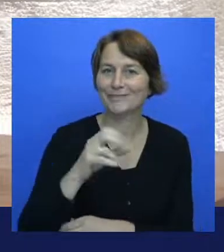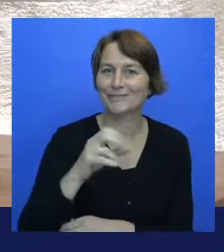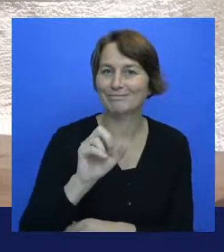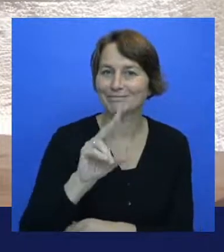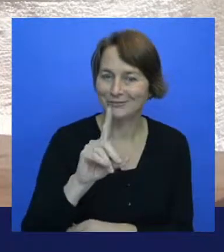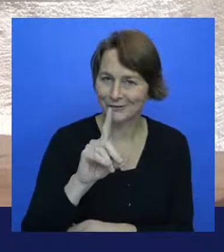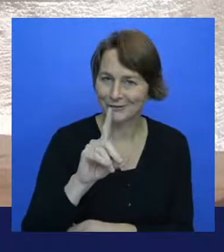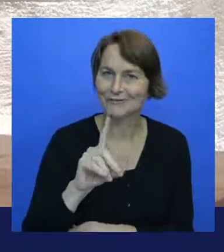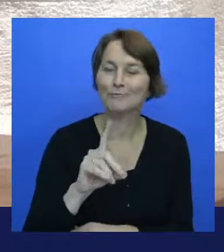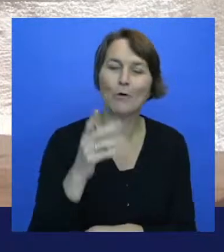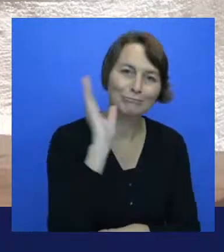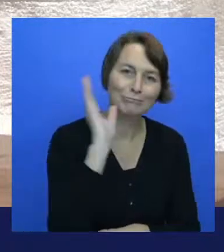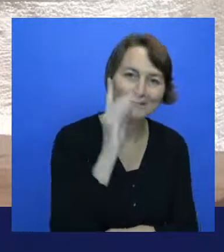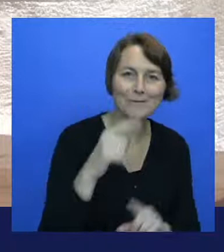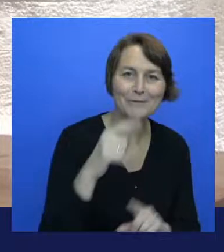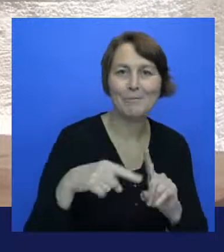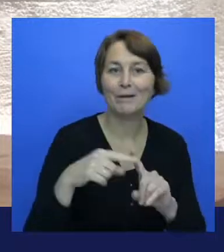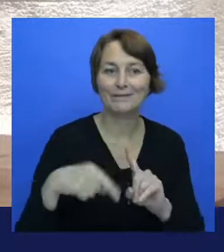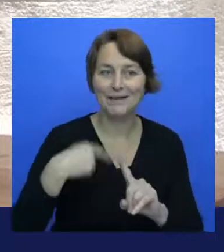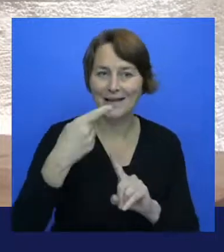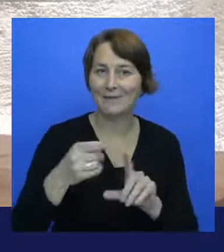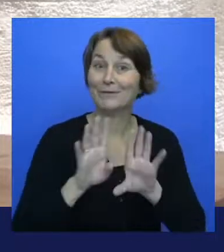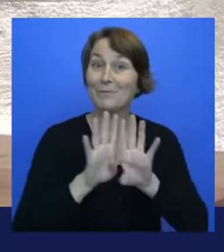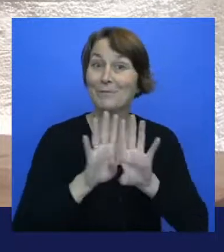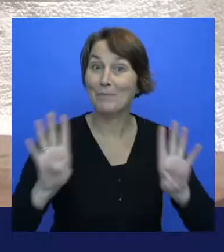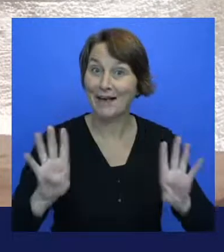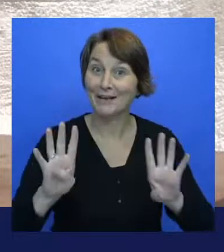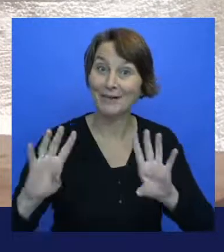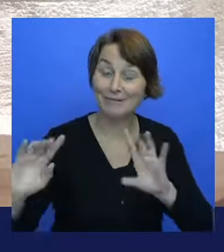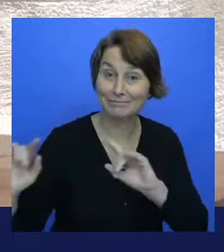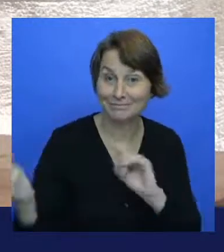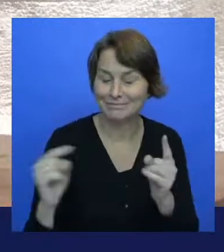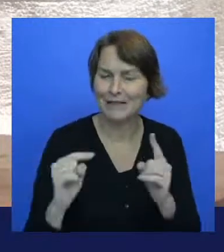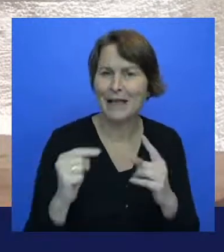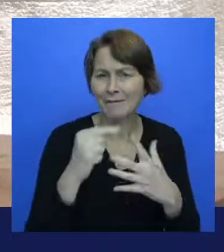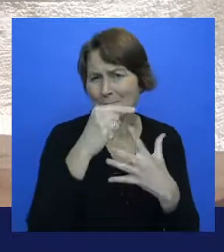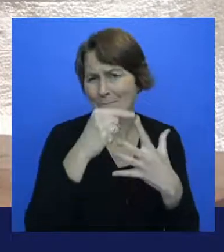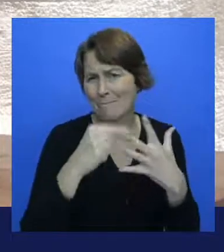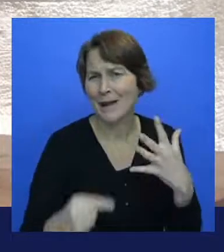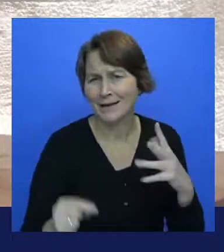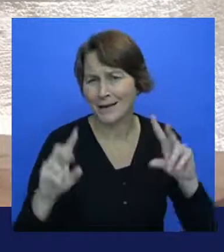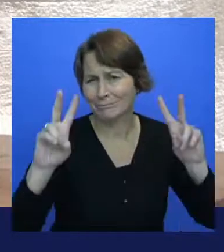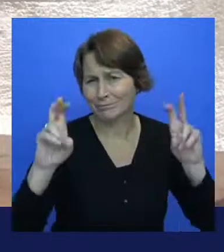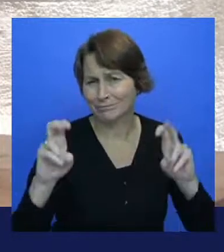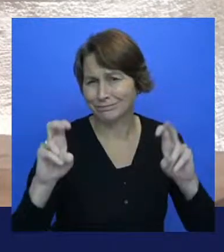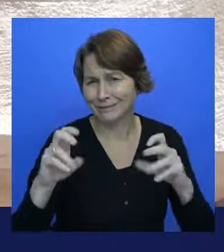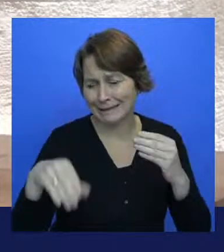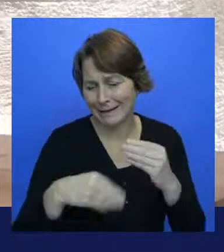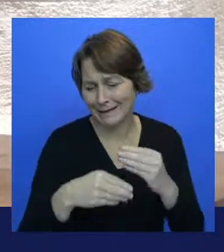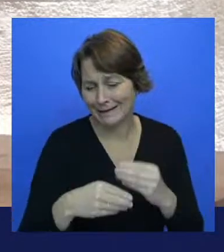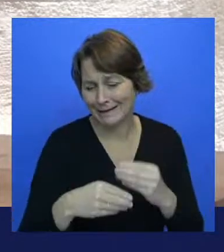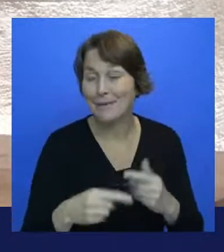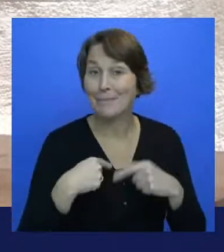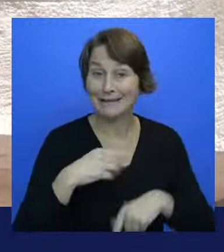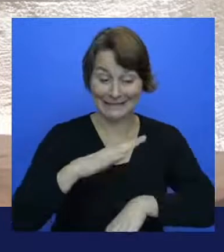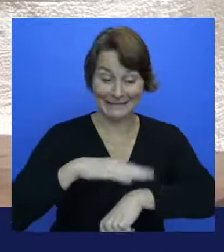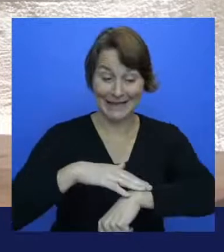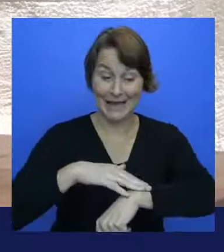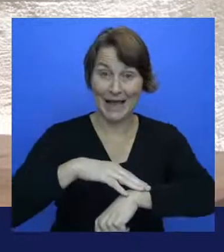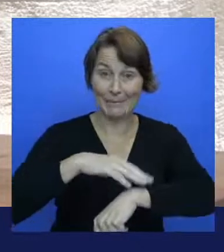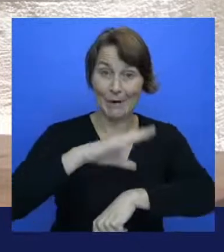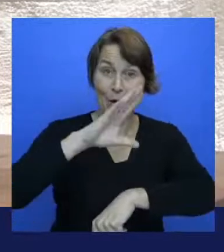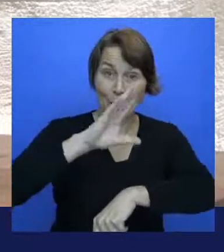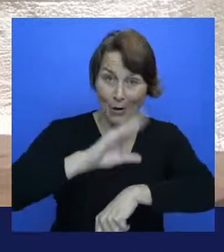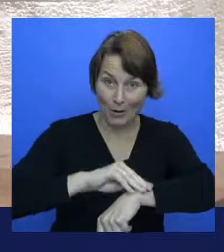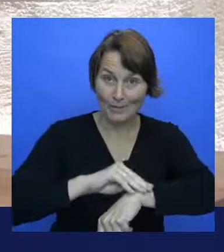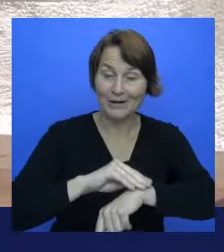afterwards. There's a lot more stuff to talk about, I'm sure. But we're out of time. And with that, I would like to announce the winner of the $50